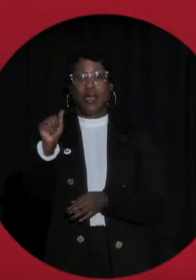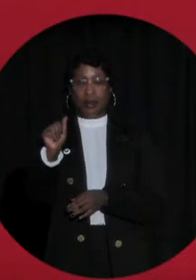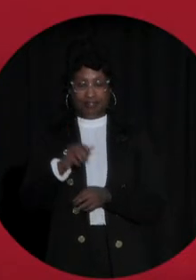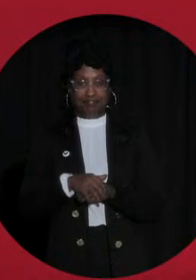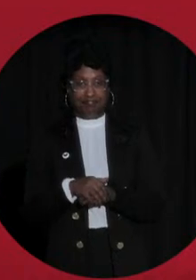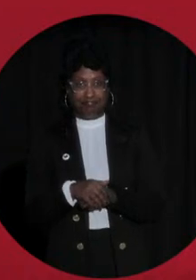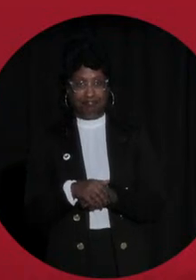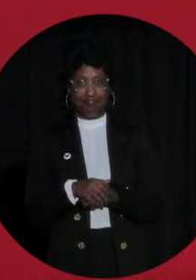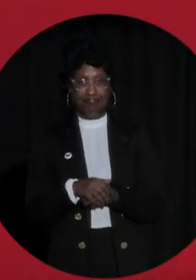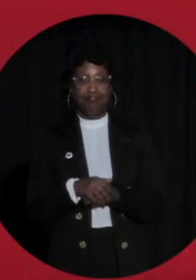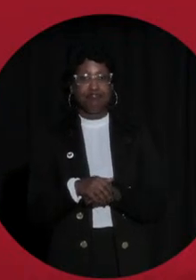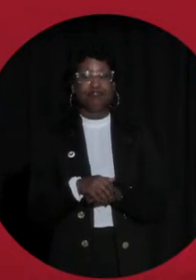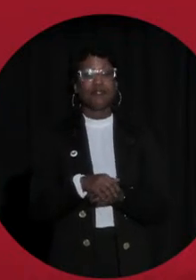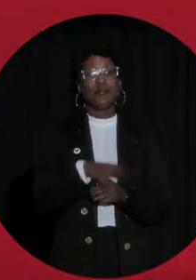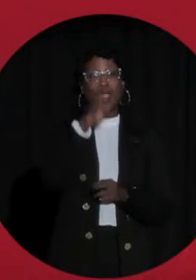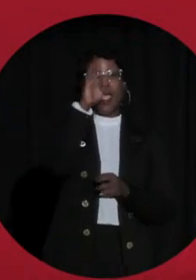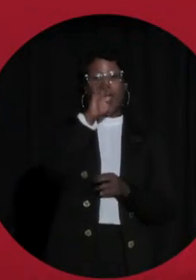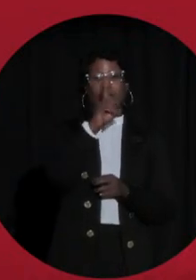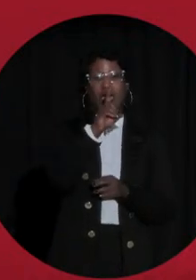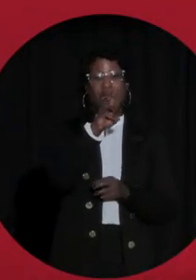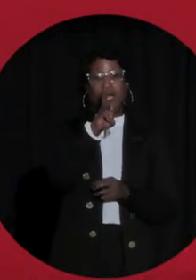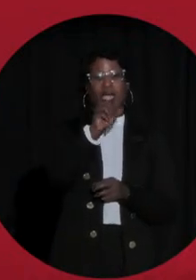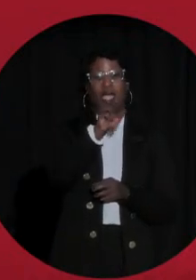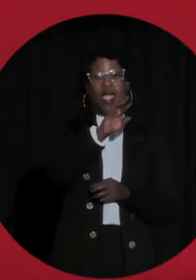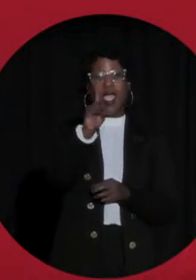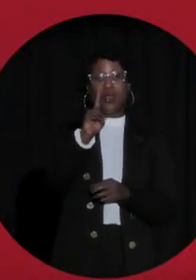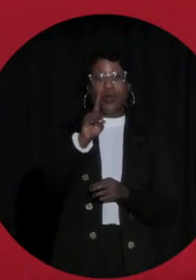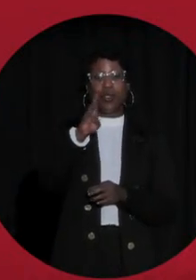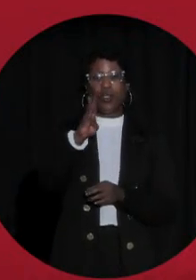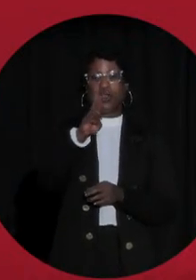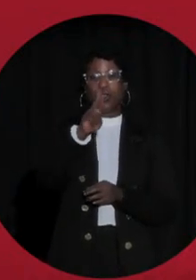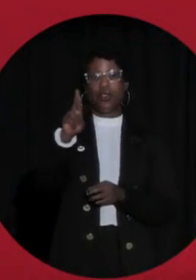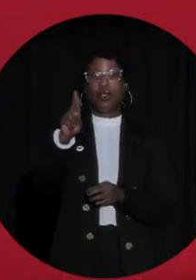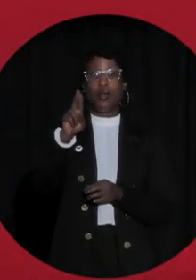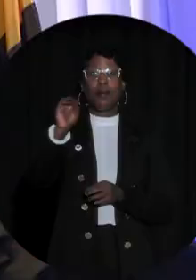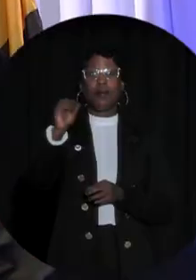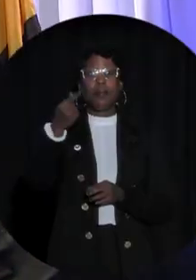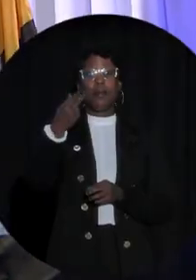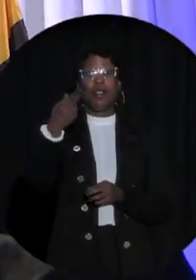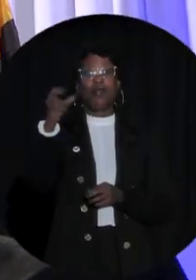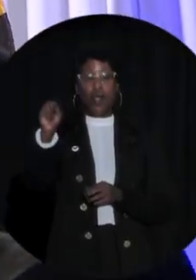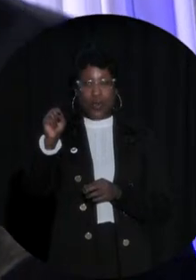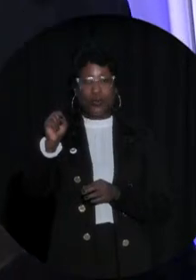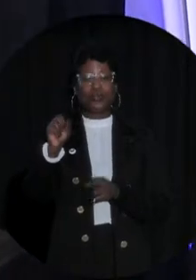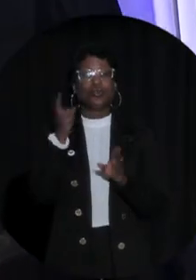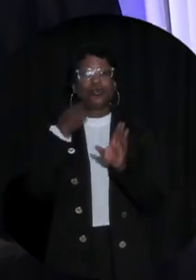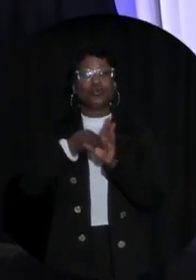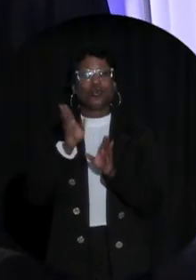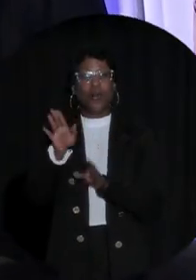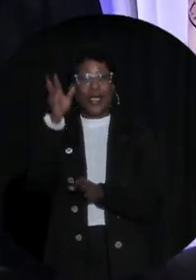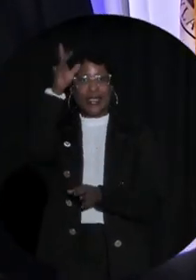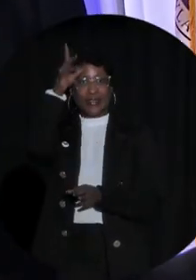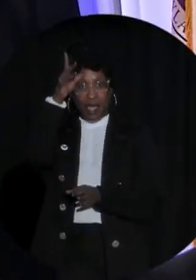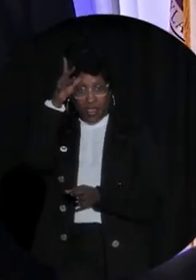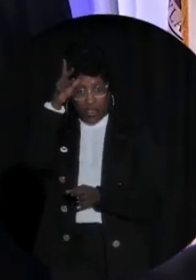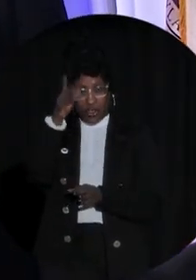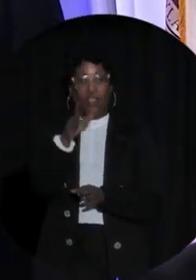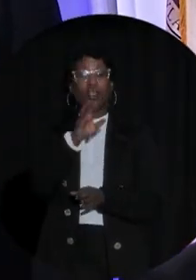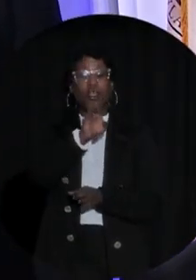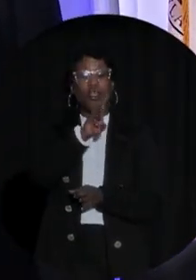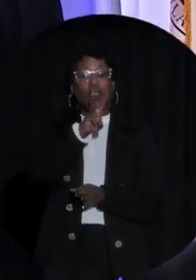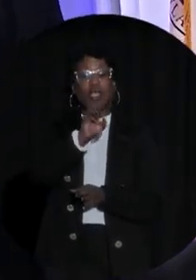the Honorable Edward P. Burroughs III, District 8, joined by his father, Edward P. Burroughs,